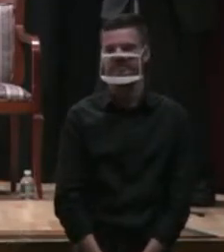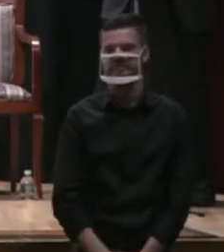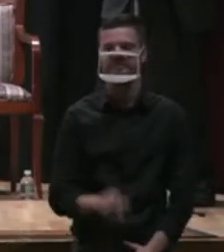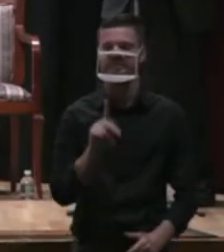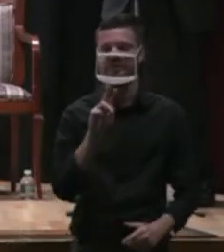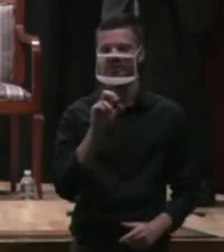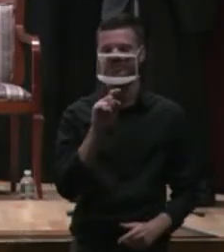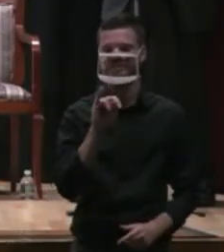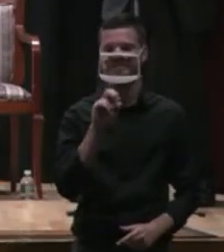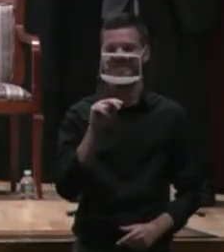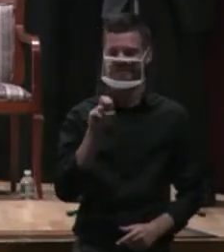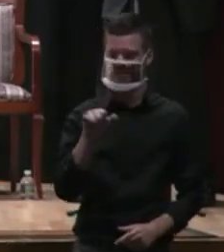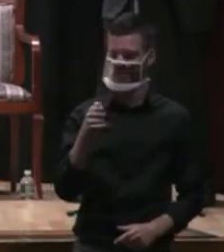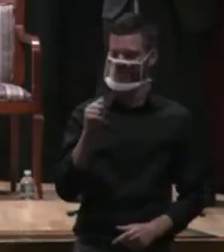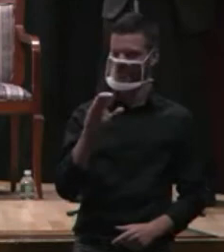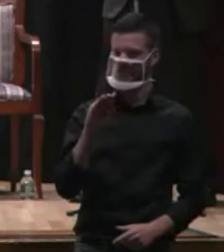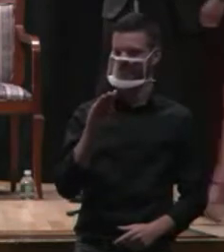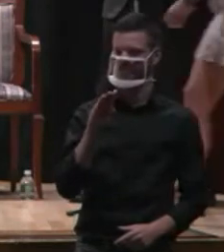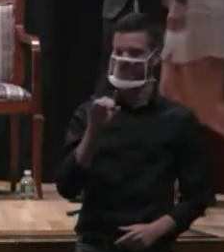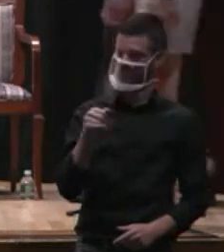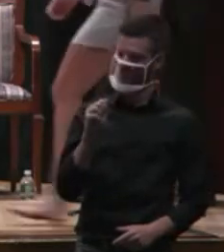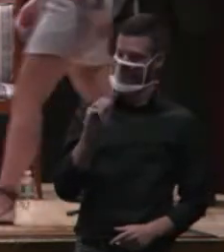Kristen Jacob.